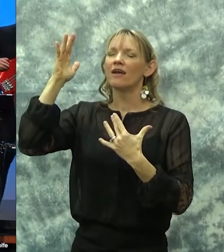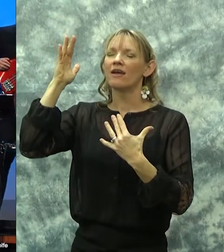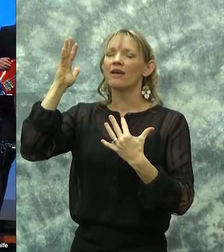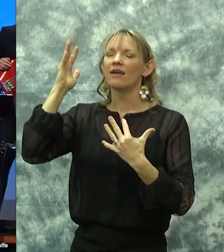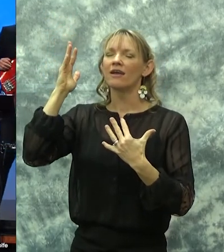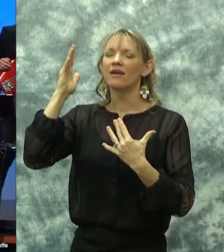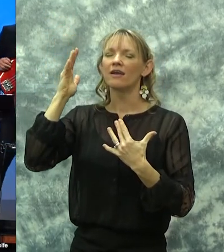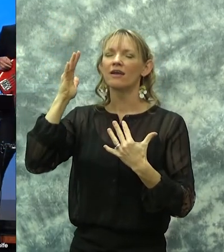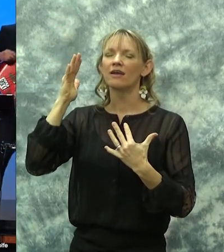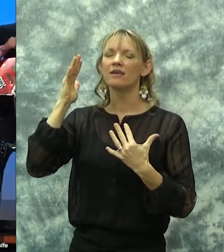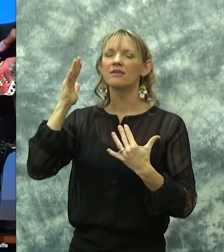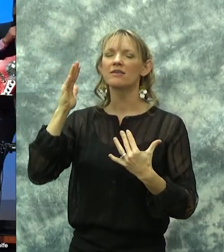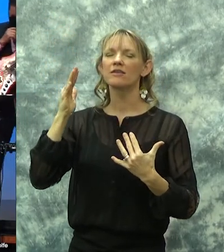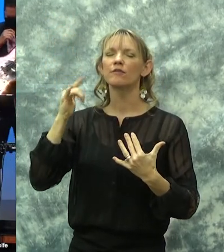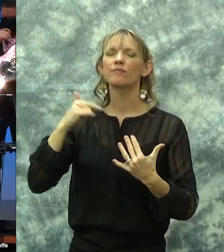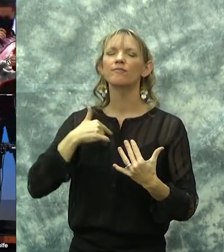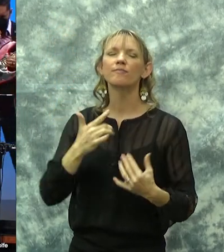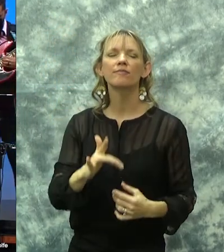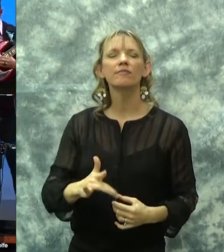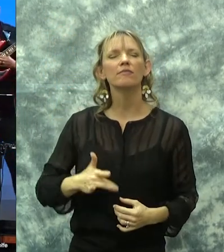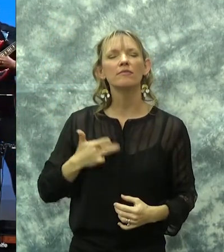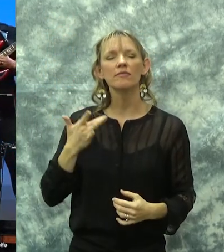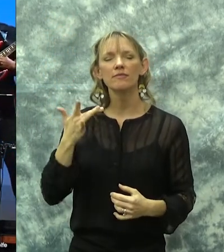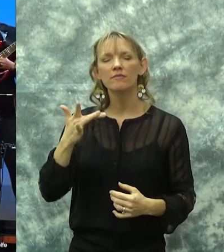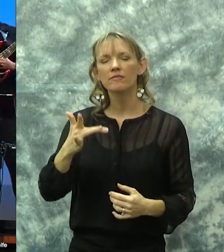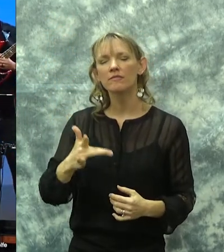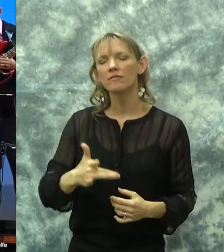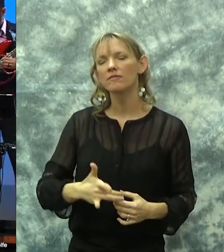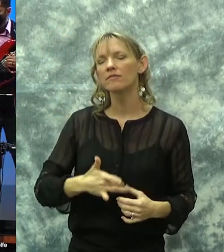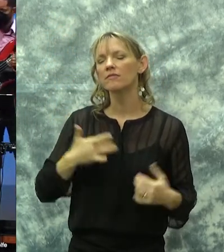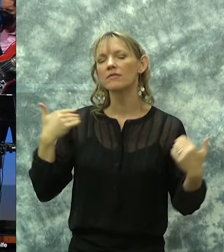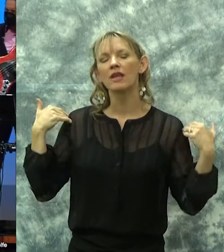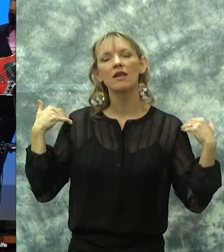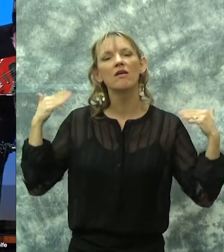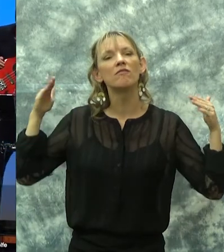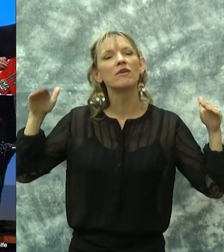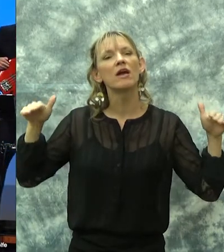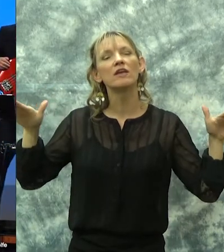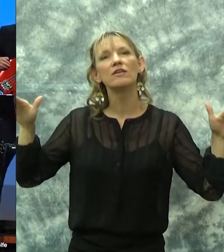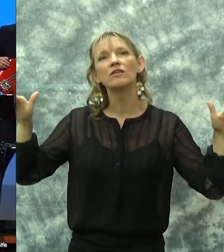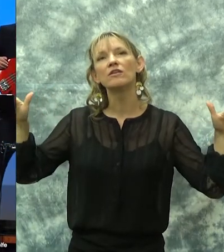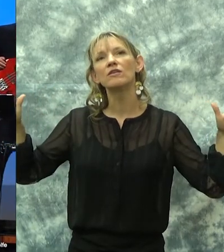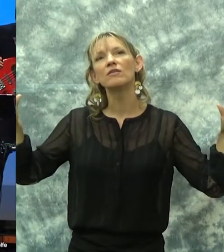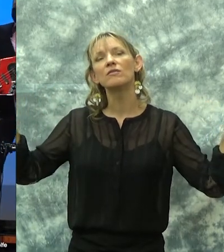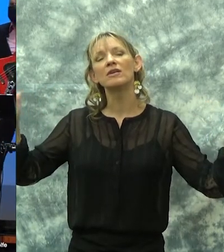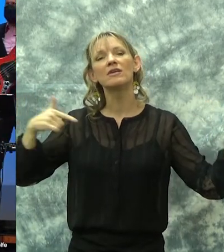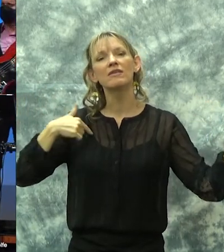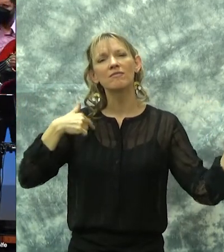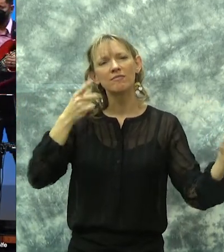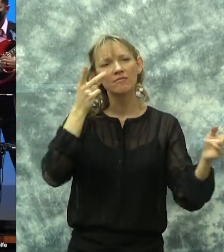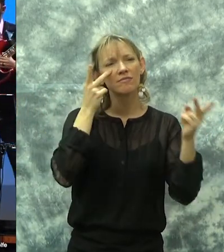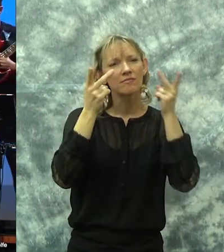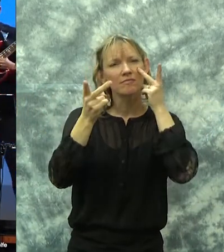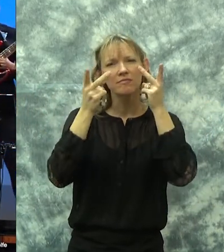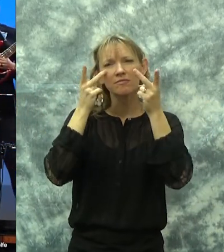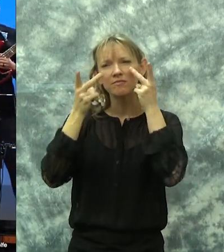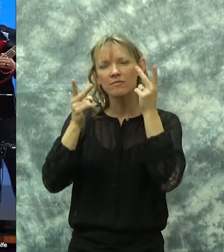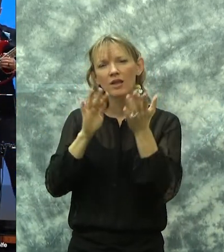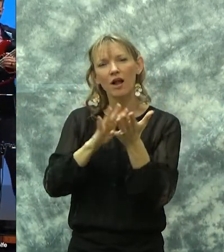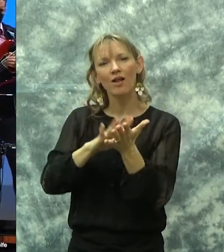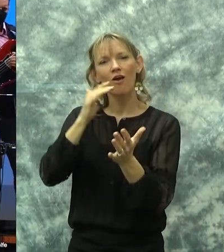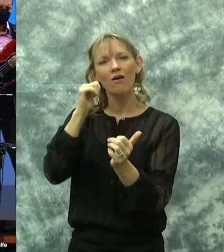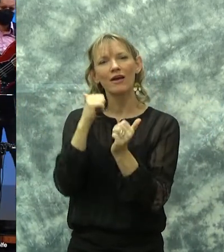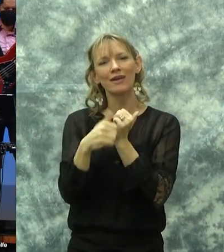I can hear the brush of of angel wings. I